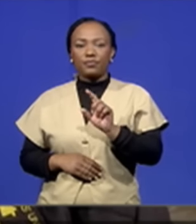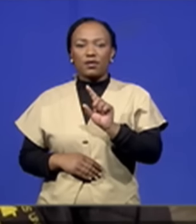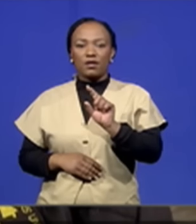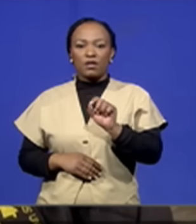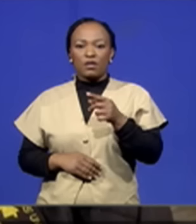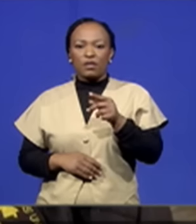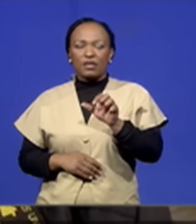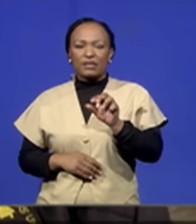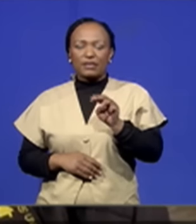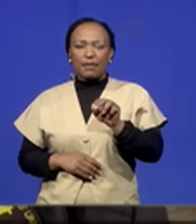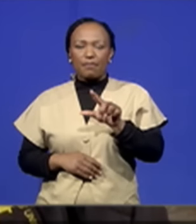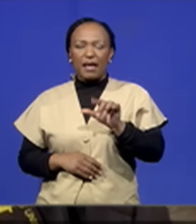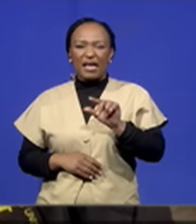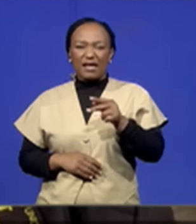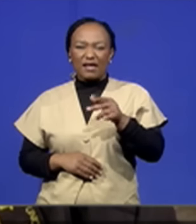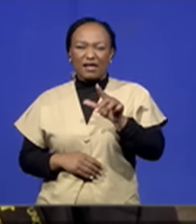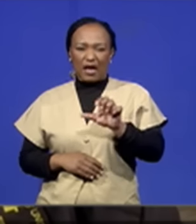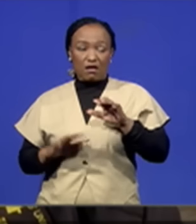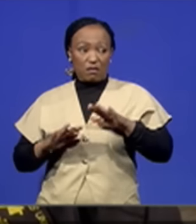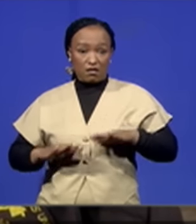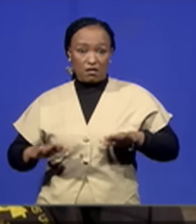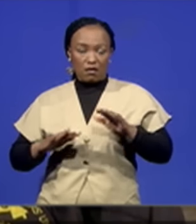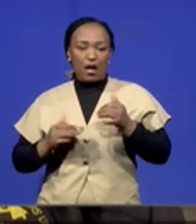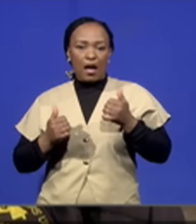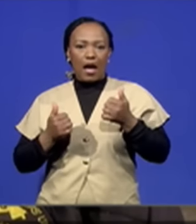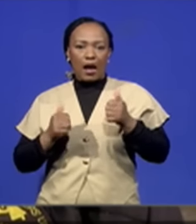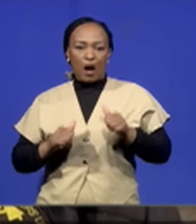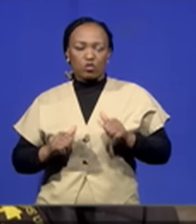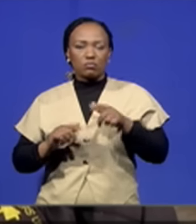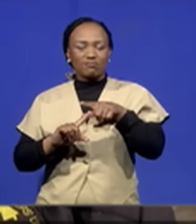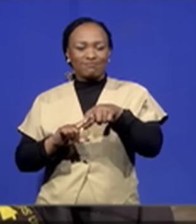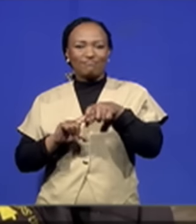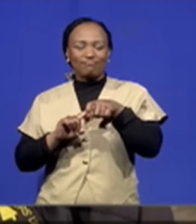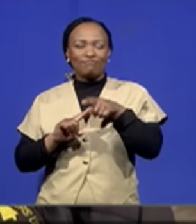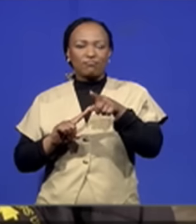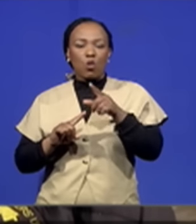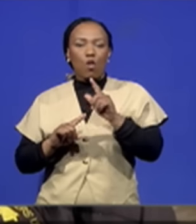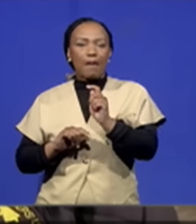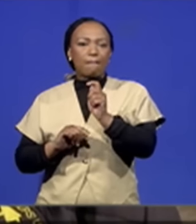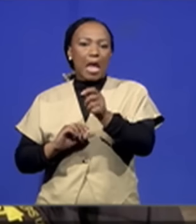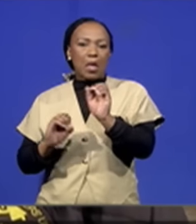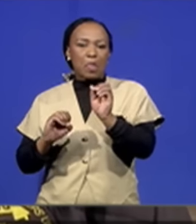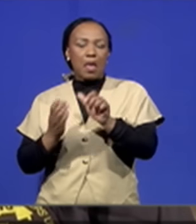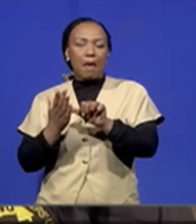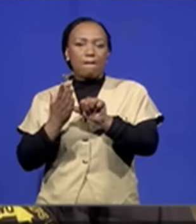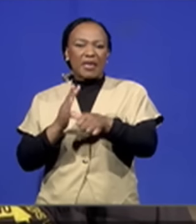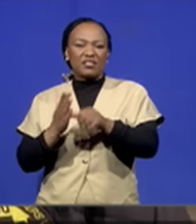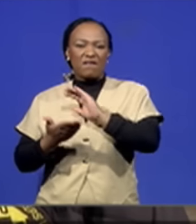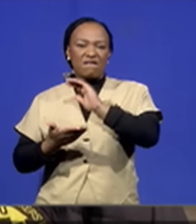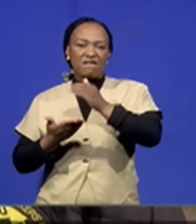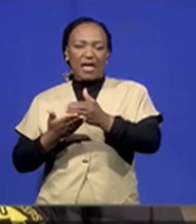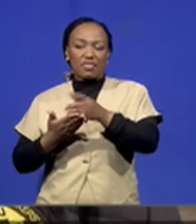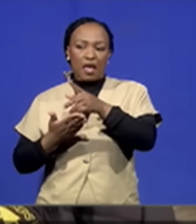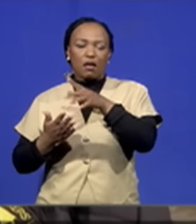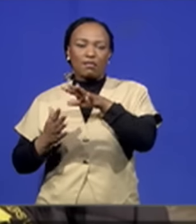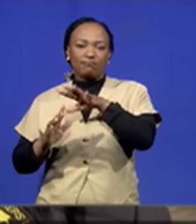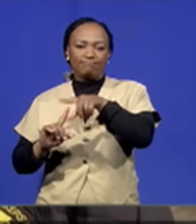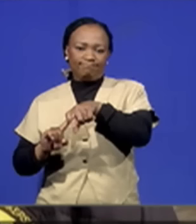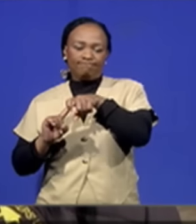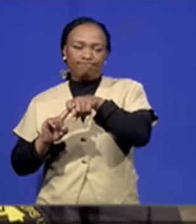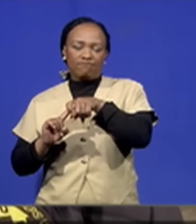of the municipality was attached because of non-payment of the pension fund of